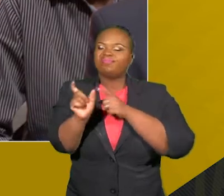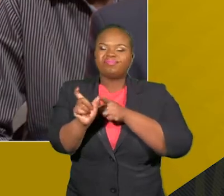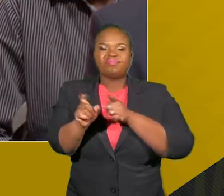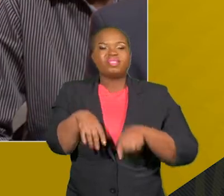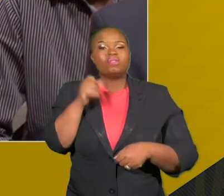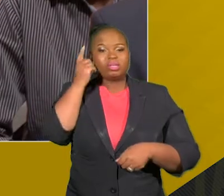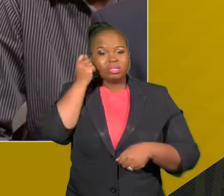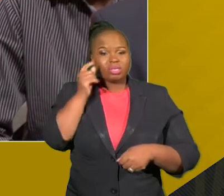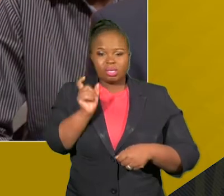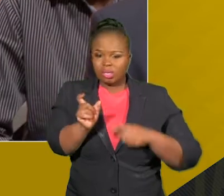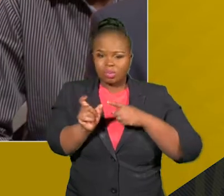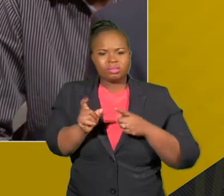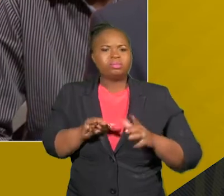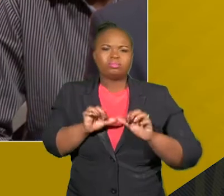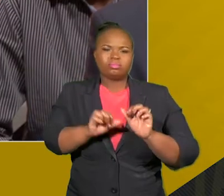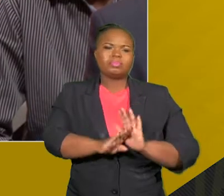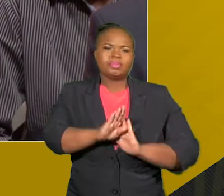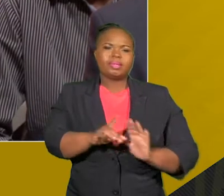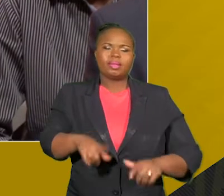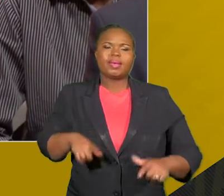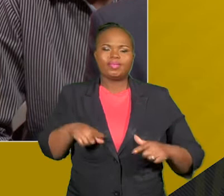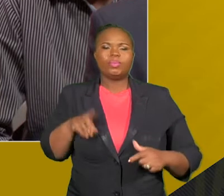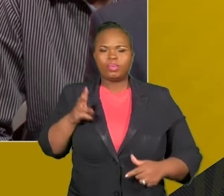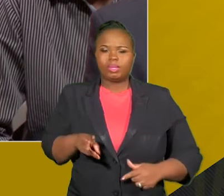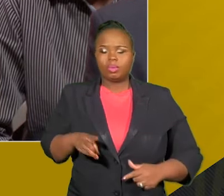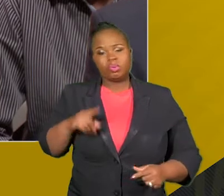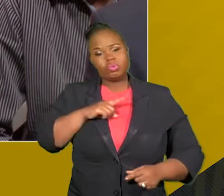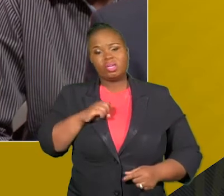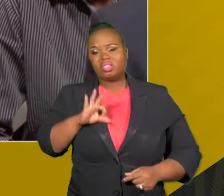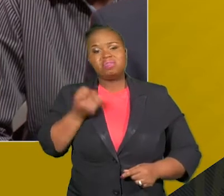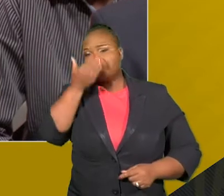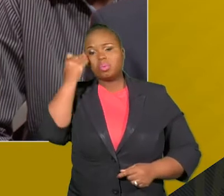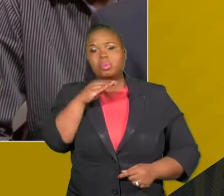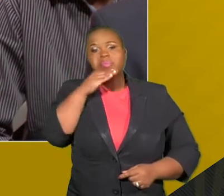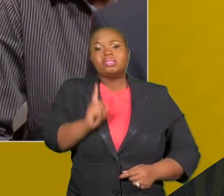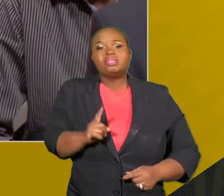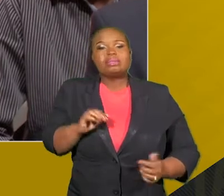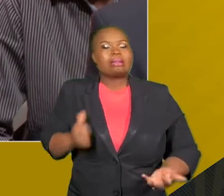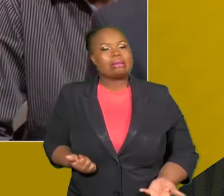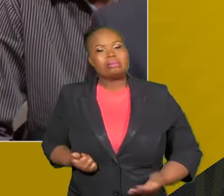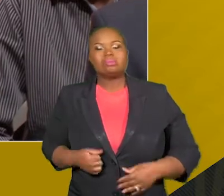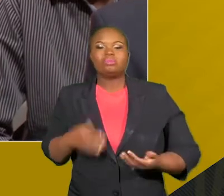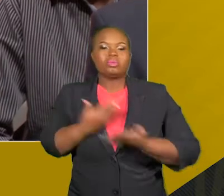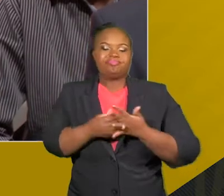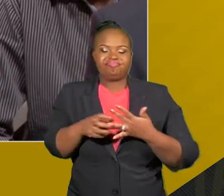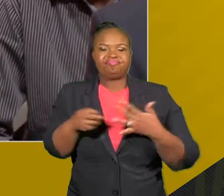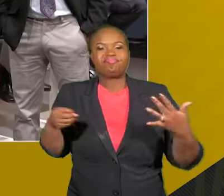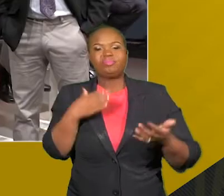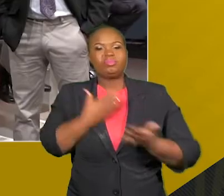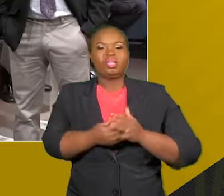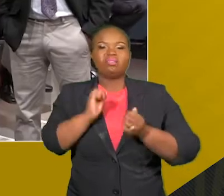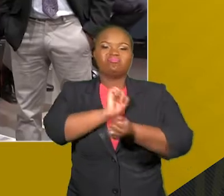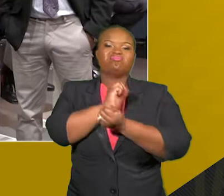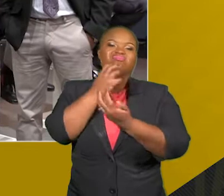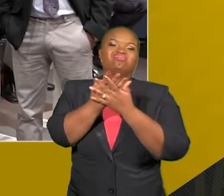eng. O ka stuile o tshwetse pele ka bophelo. Ga o tshwela pele ka bophelo, you'll either end up in jail, you'll either end up killing yourself, you either end up being divorced, end up in all these